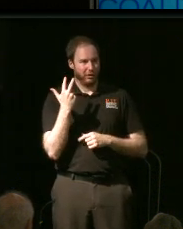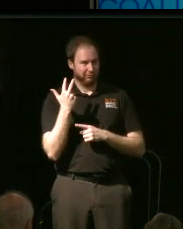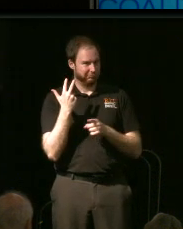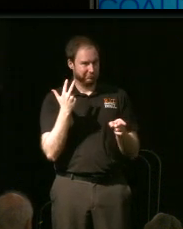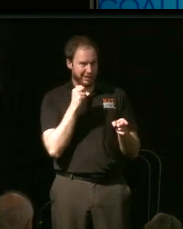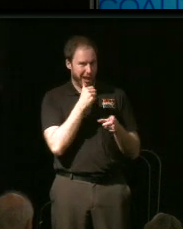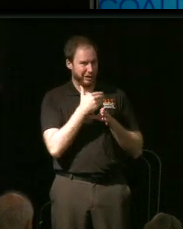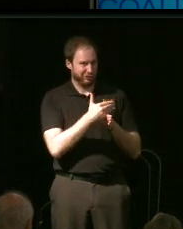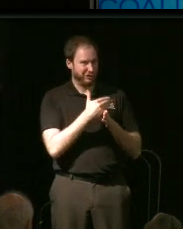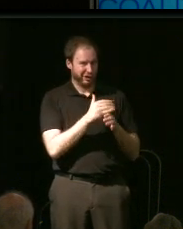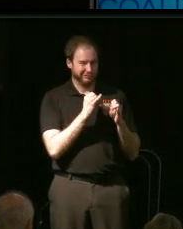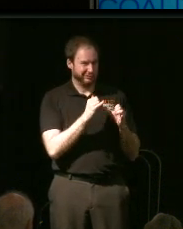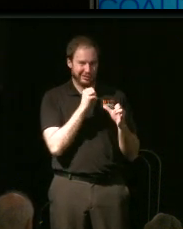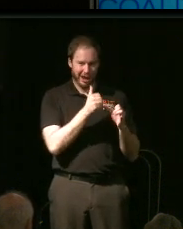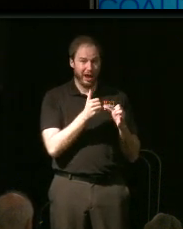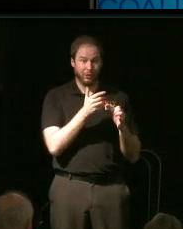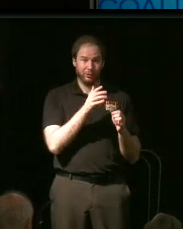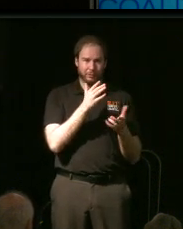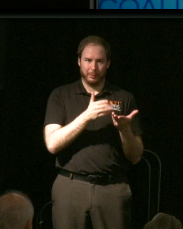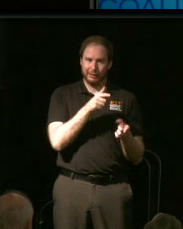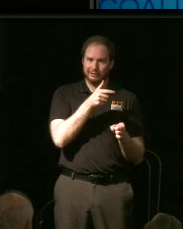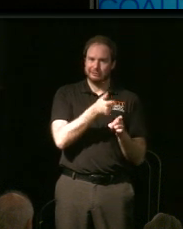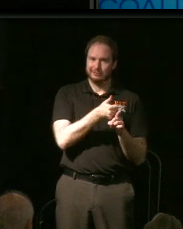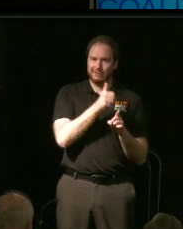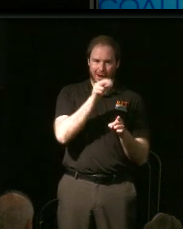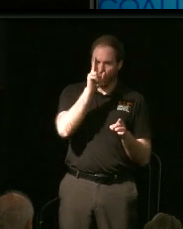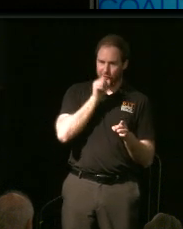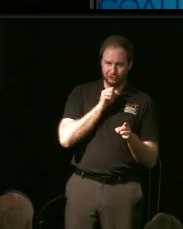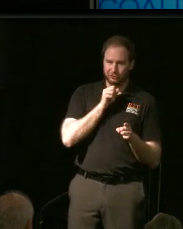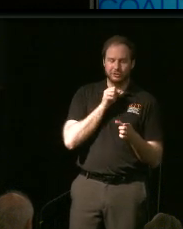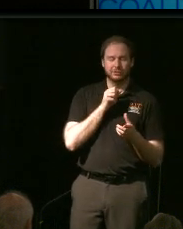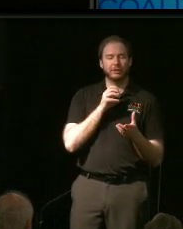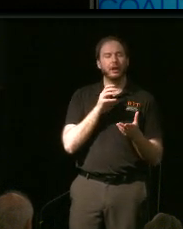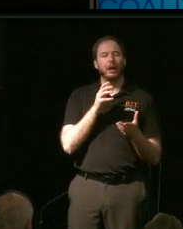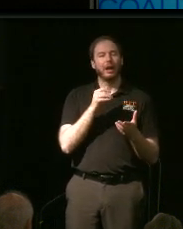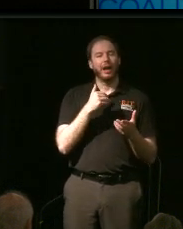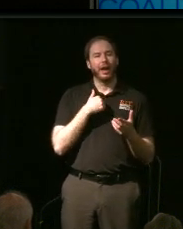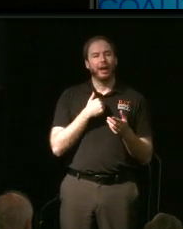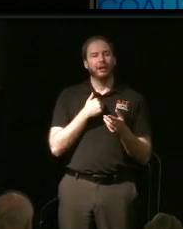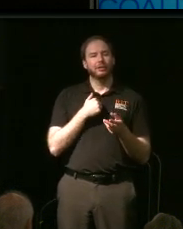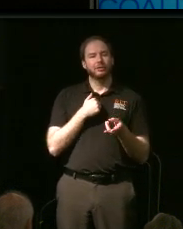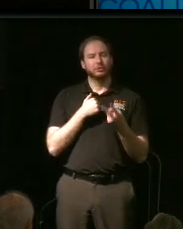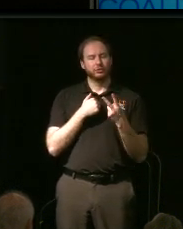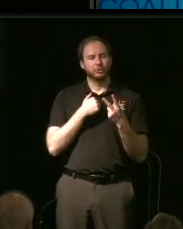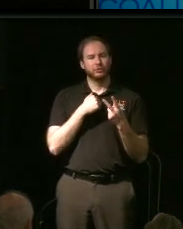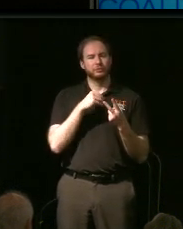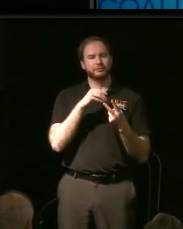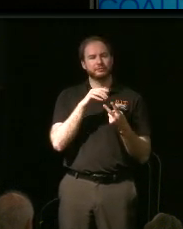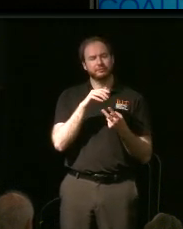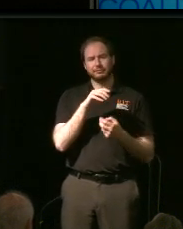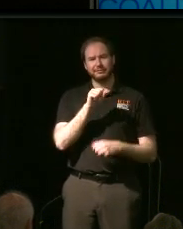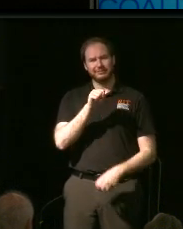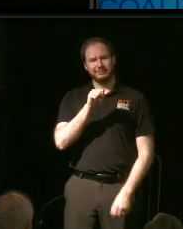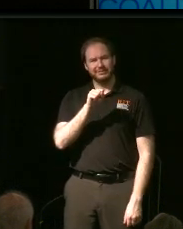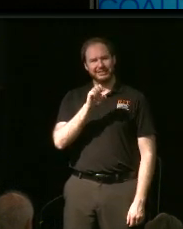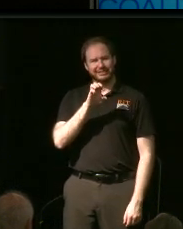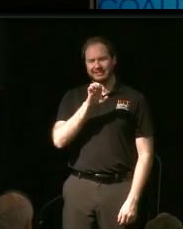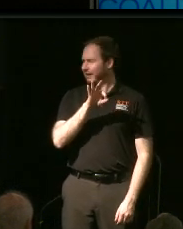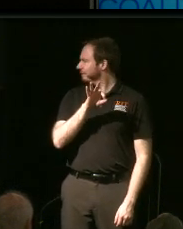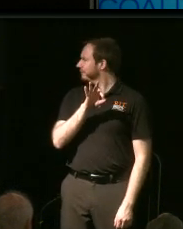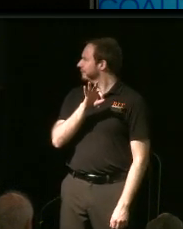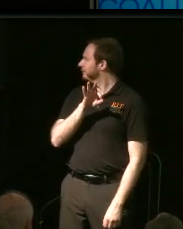it may not be an Usher gene at all. And then we get to the SEP genes, which are genes in what's